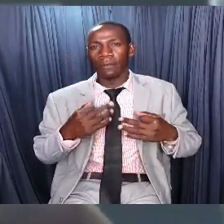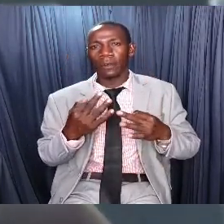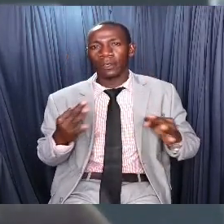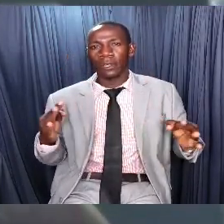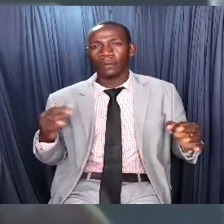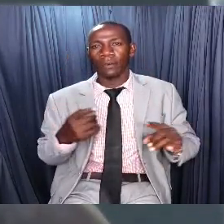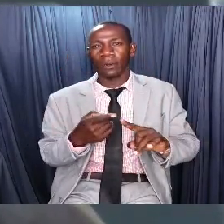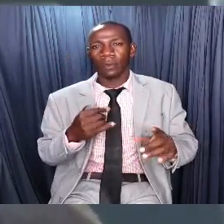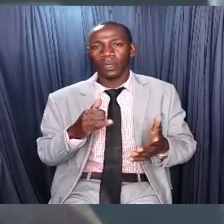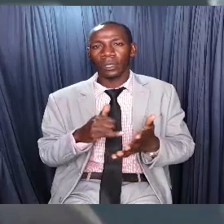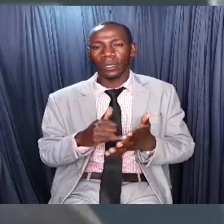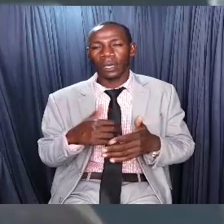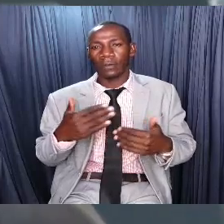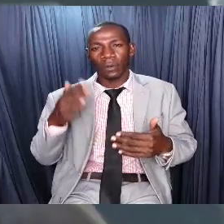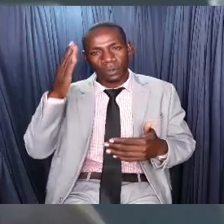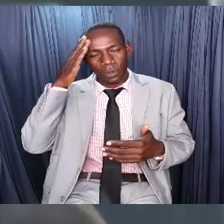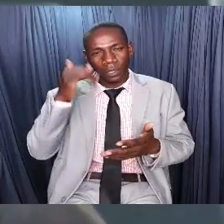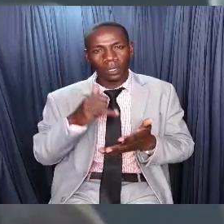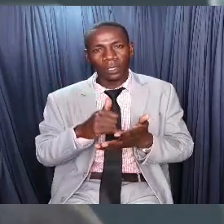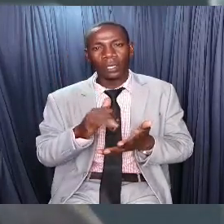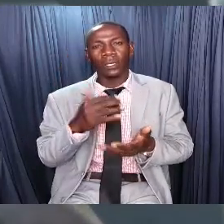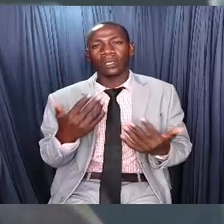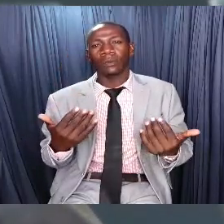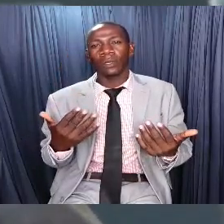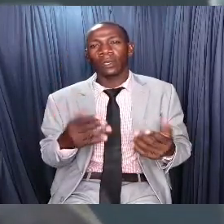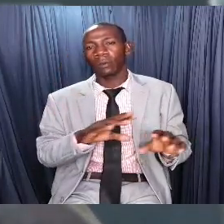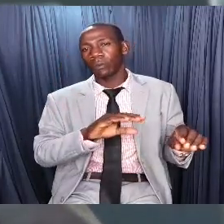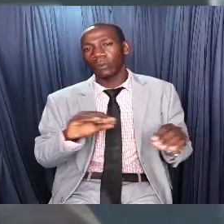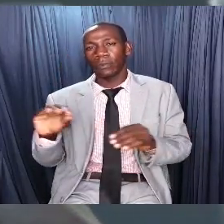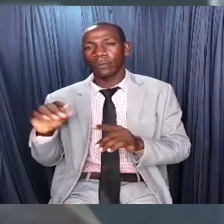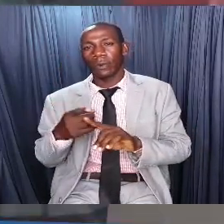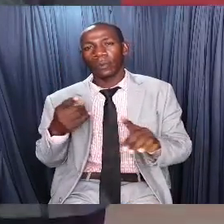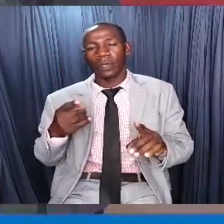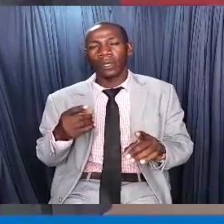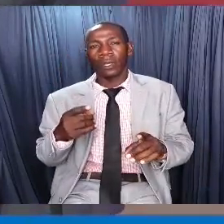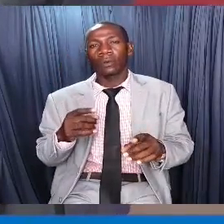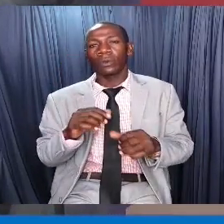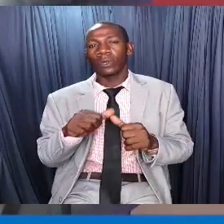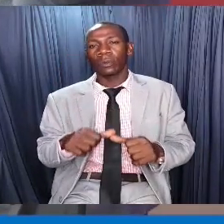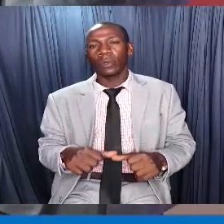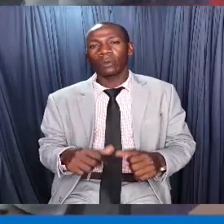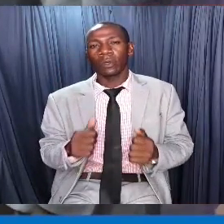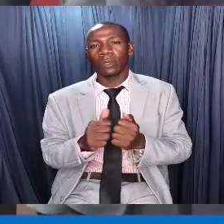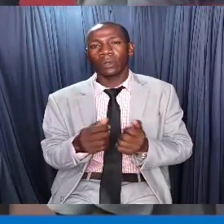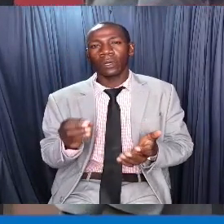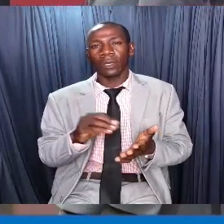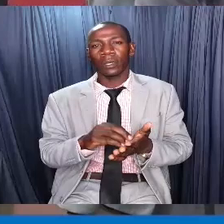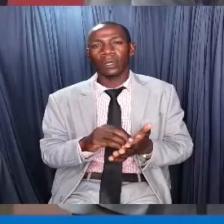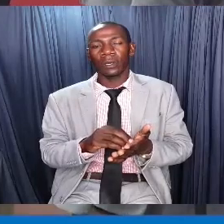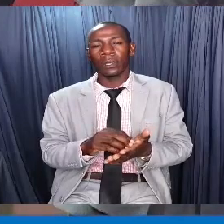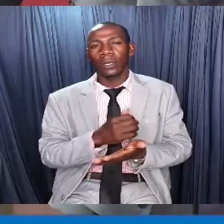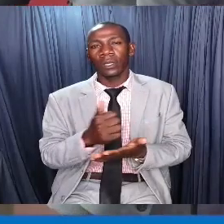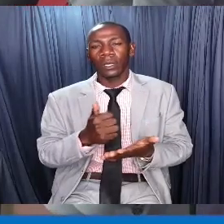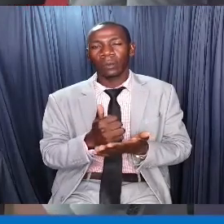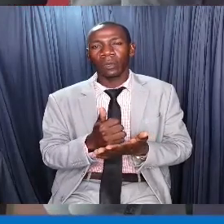liberty. Maana ukisha ukijua, because once you know it, kitu kitaondoka. That matter will go away from you. Hakitakuwa na wewe tena. It will no longer abide with you. Bwana Yesu